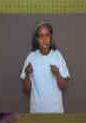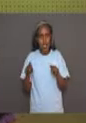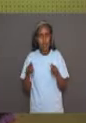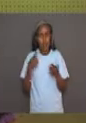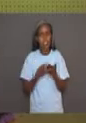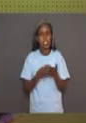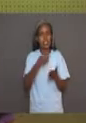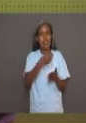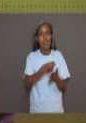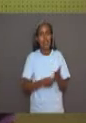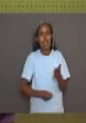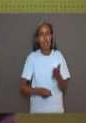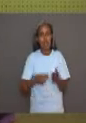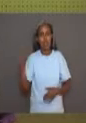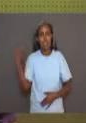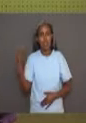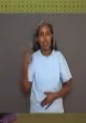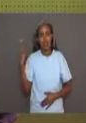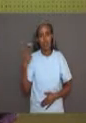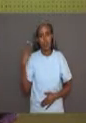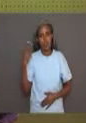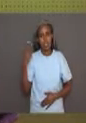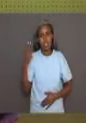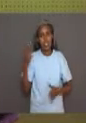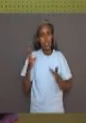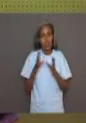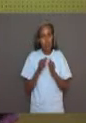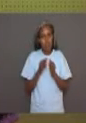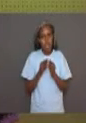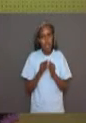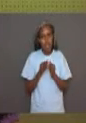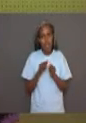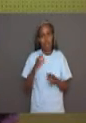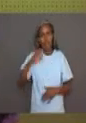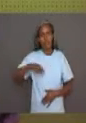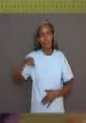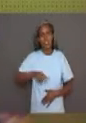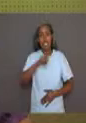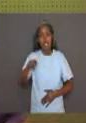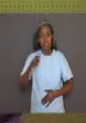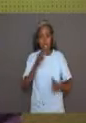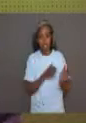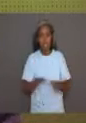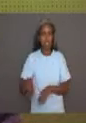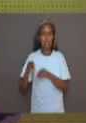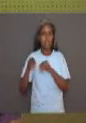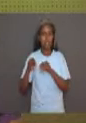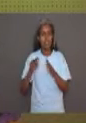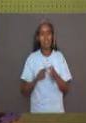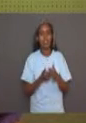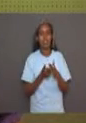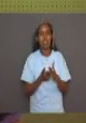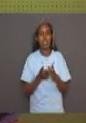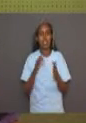of its values by using cumulative frequency curves. Are you ready, students? Let